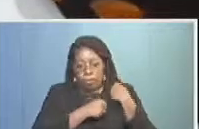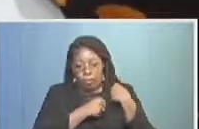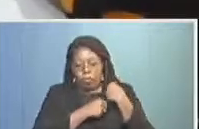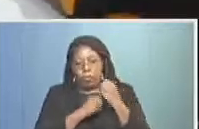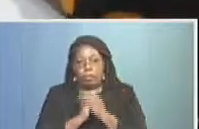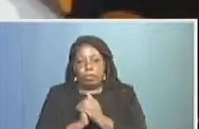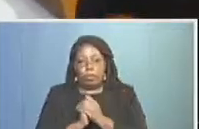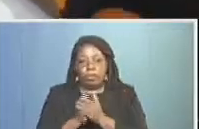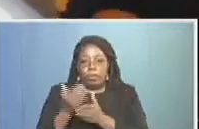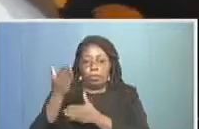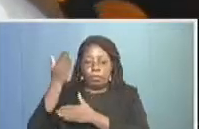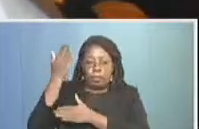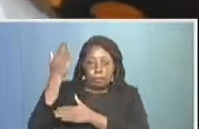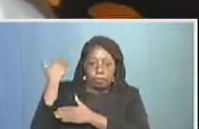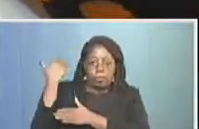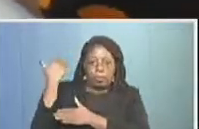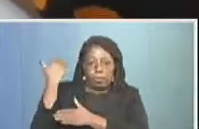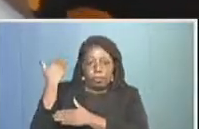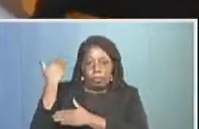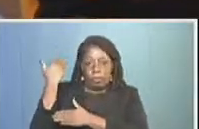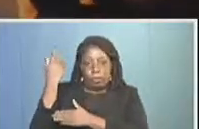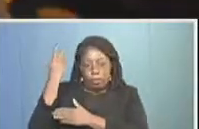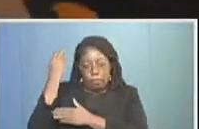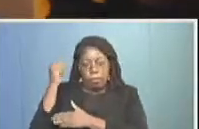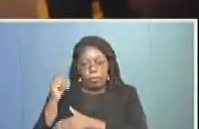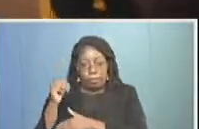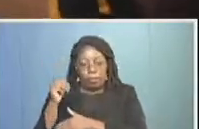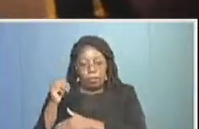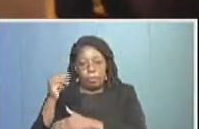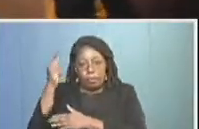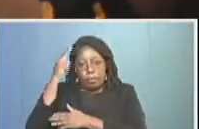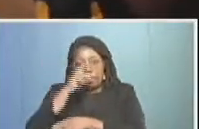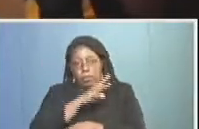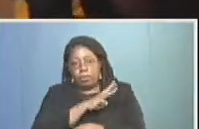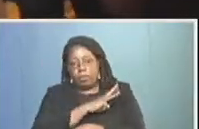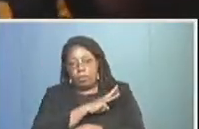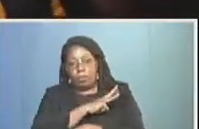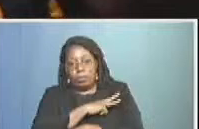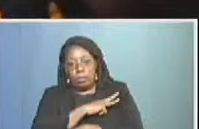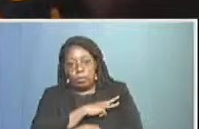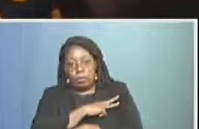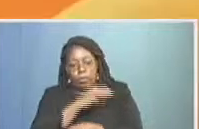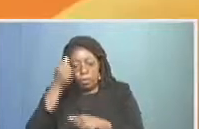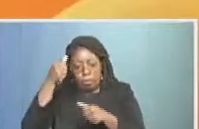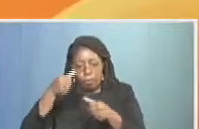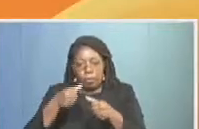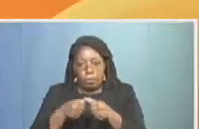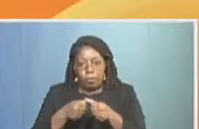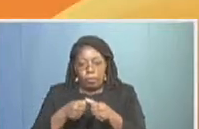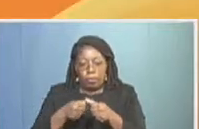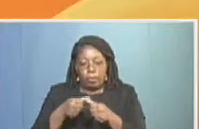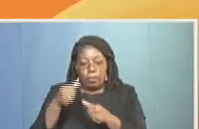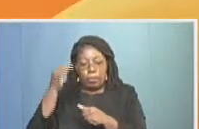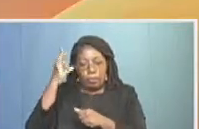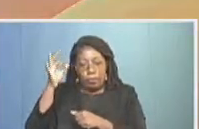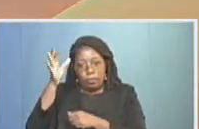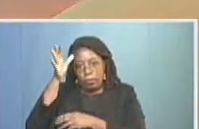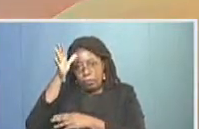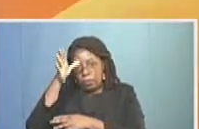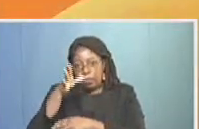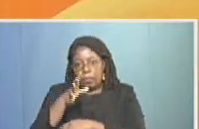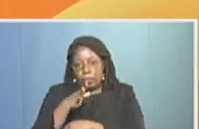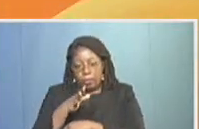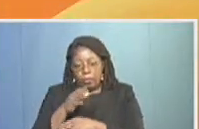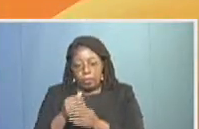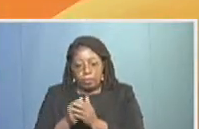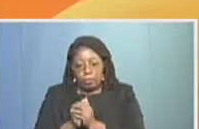former politician, nation builder, and owner of Flororama, Neville Wisdom, reminiscing on his parents, Dorothy and Walter Wisdom's fight for our freedom in World War